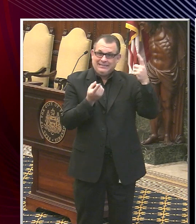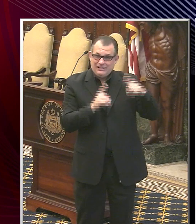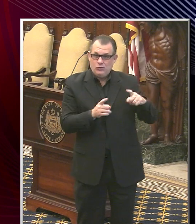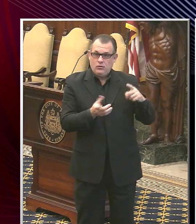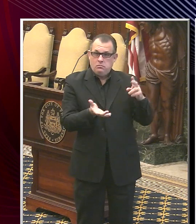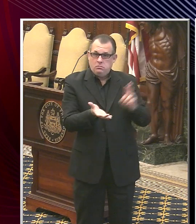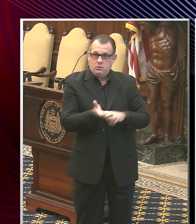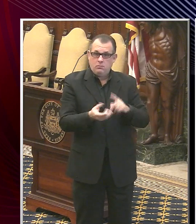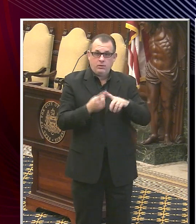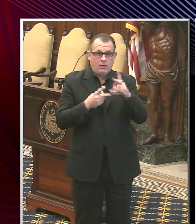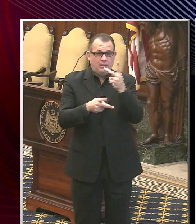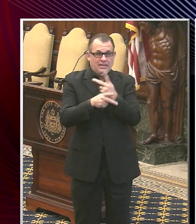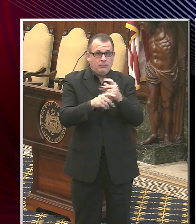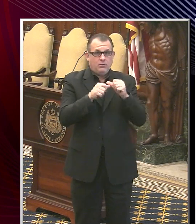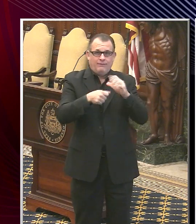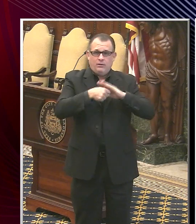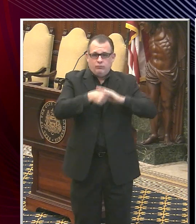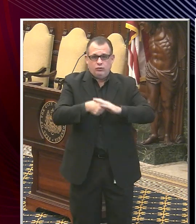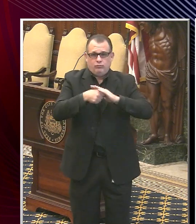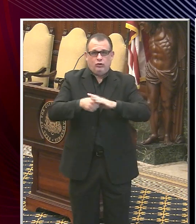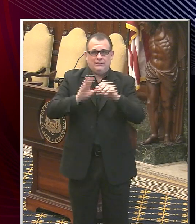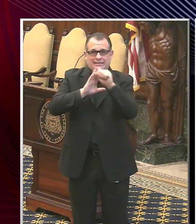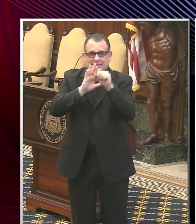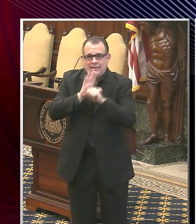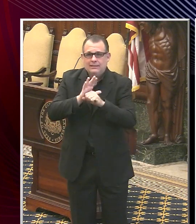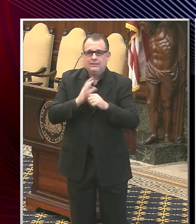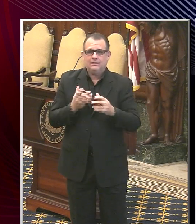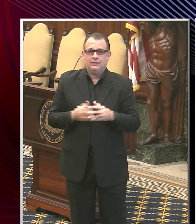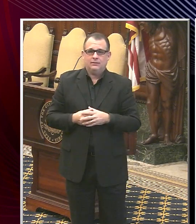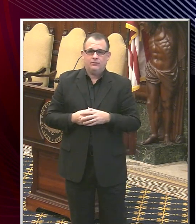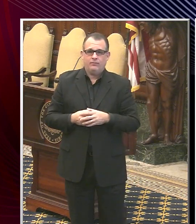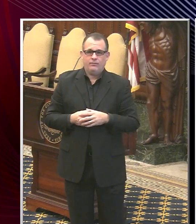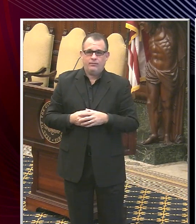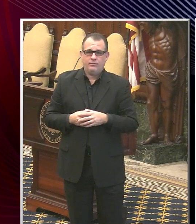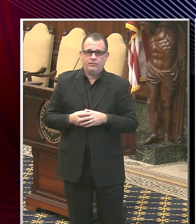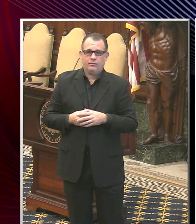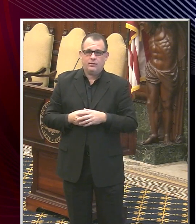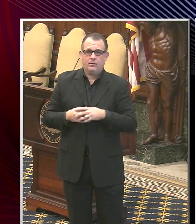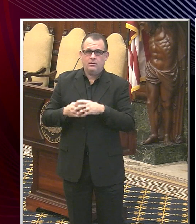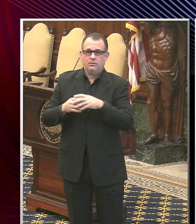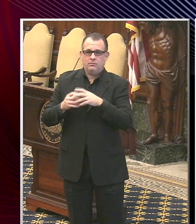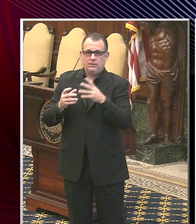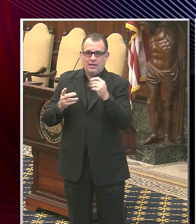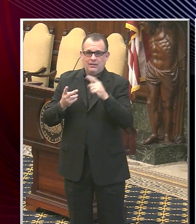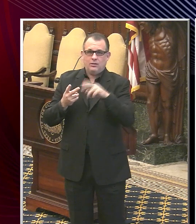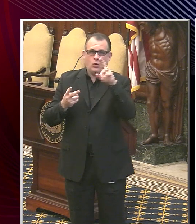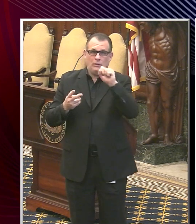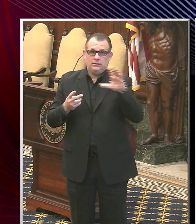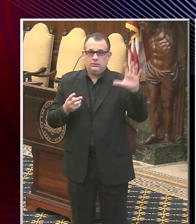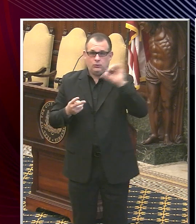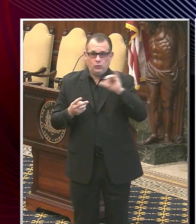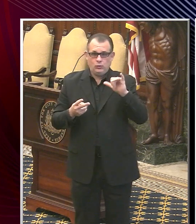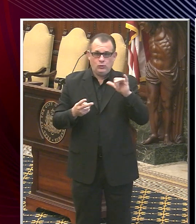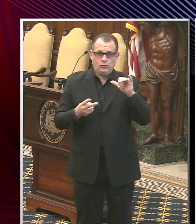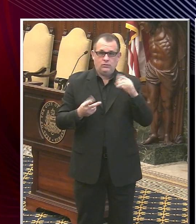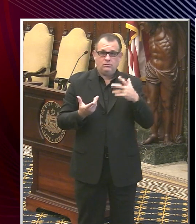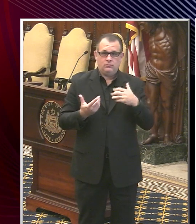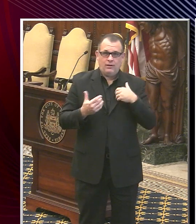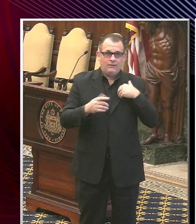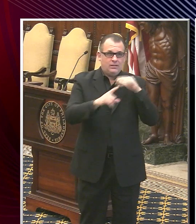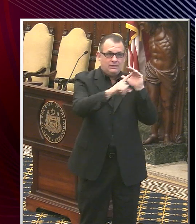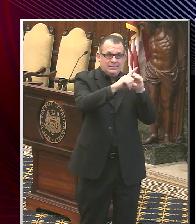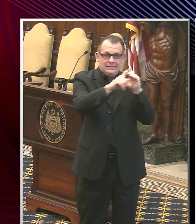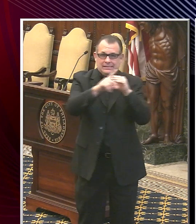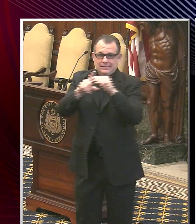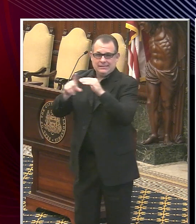pressure both your state legislative officials and your U.S. legislative officials to tell them we'd